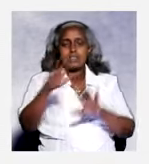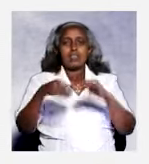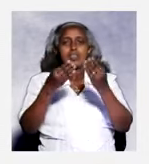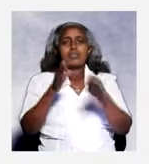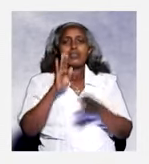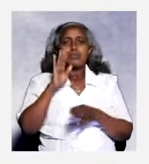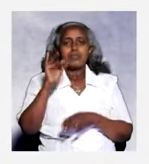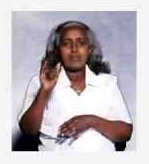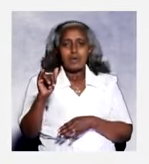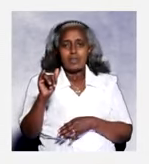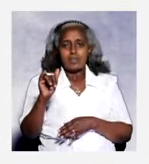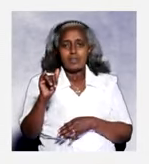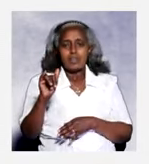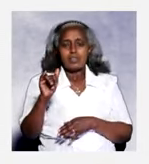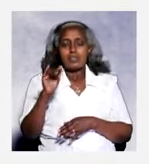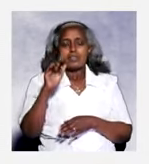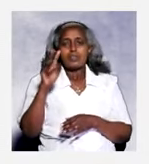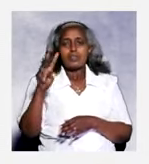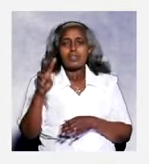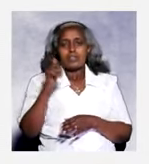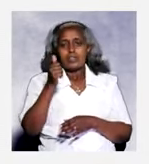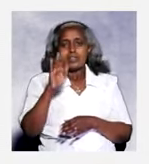by,